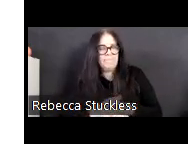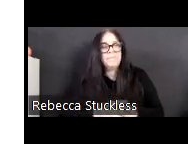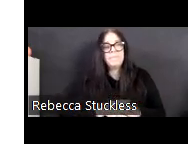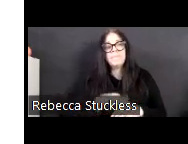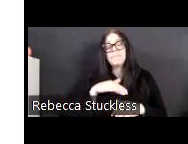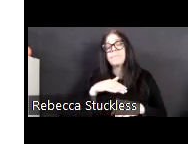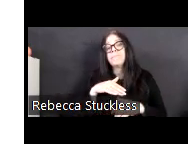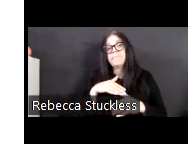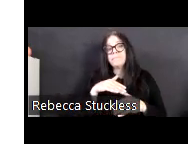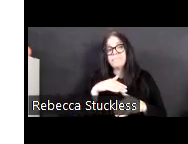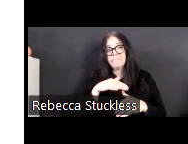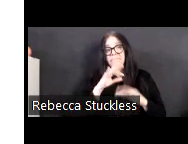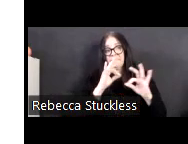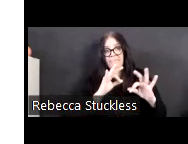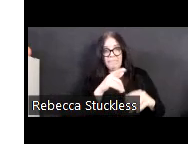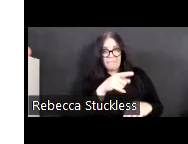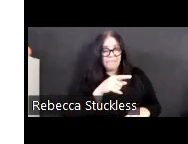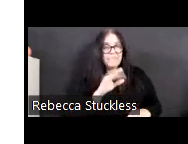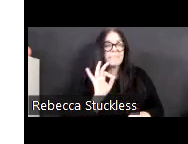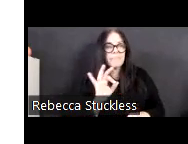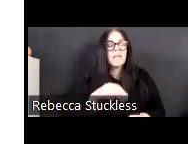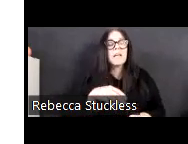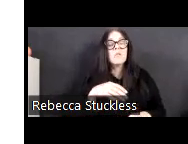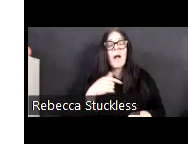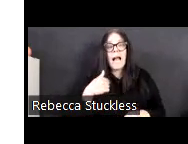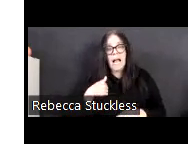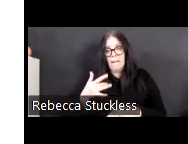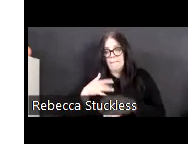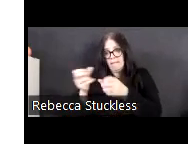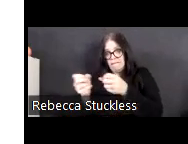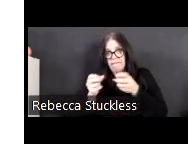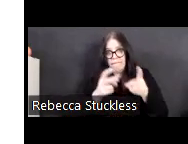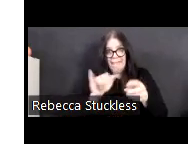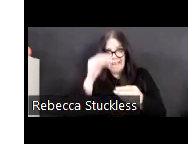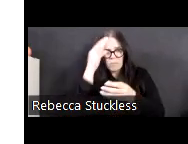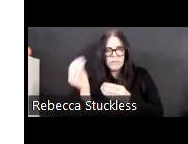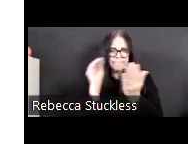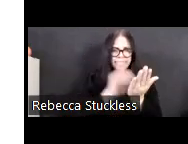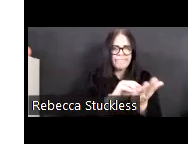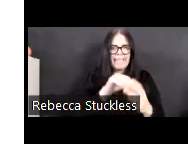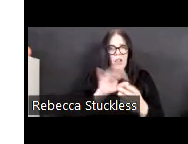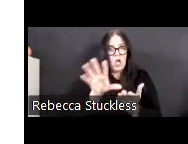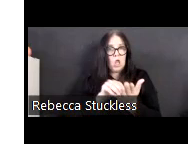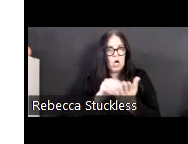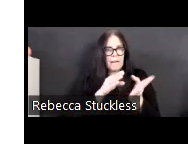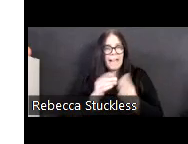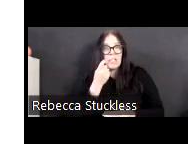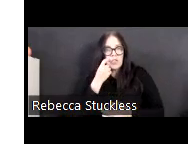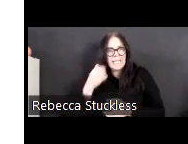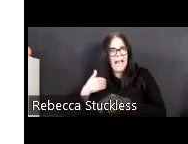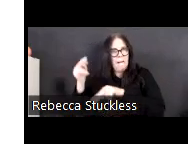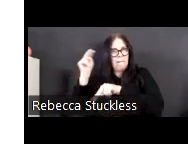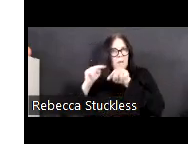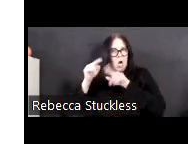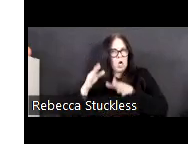So what I do is I get that information and I transfer it onto the learner plan. We've just had our monitoring visit, and one of the things